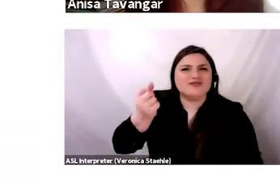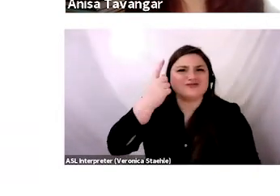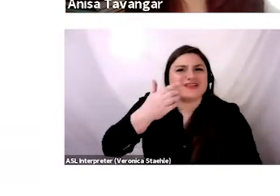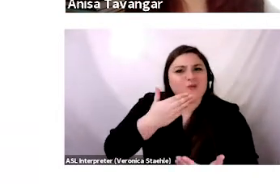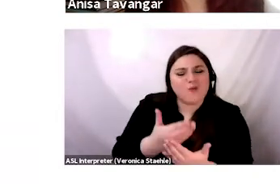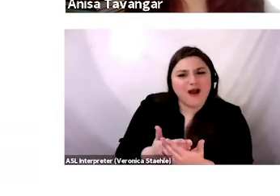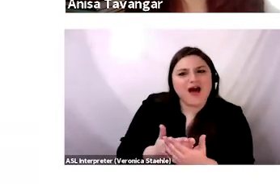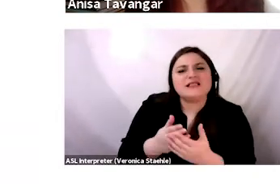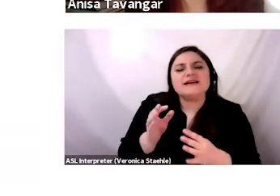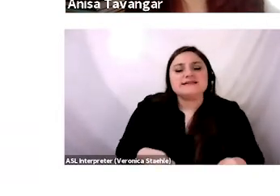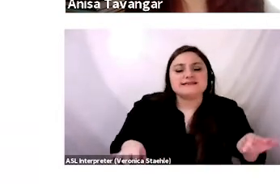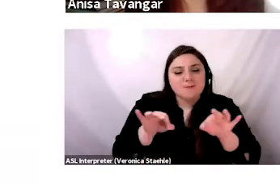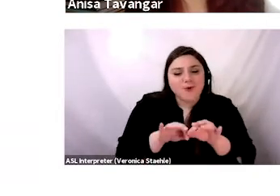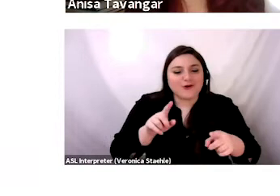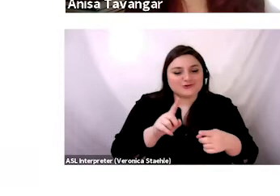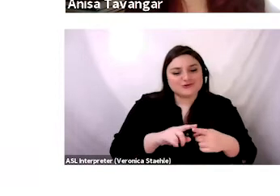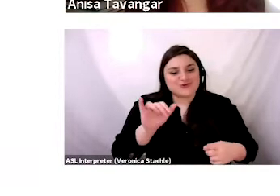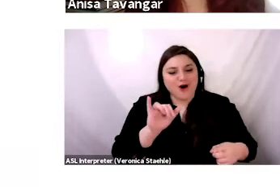well.